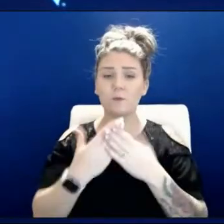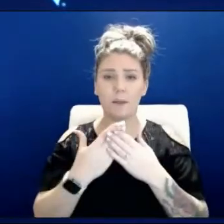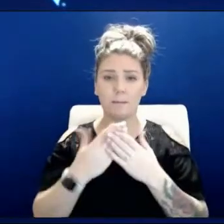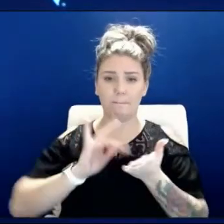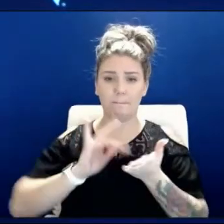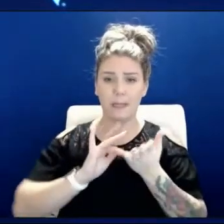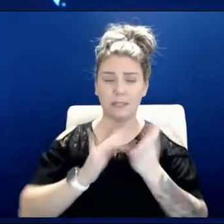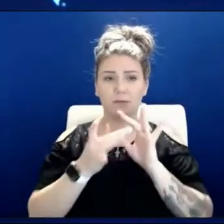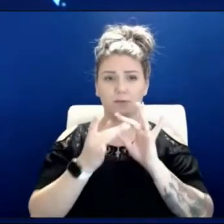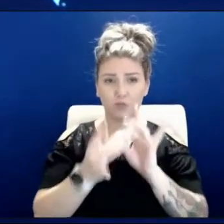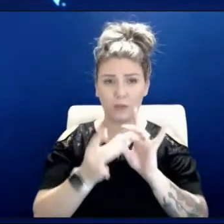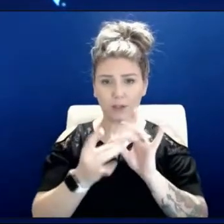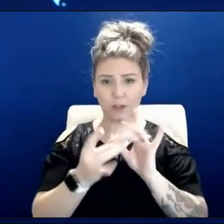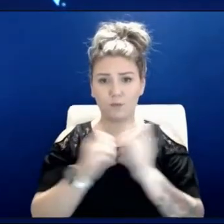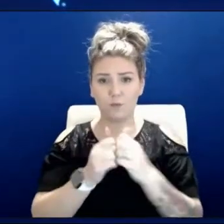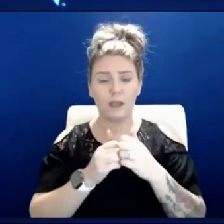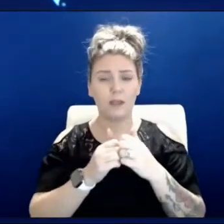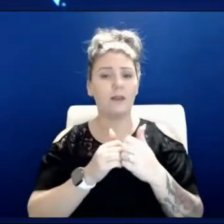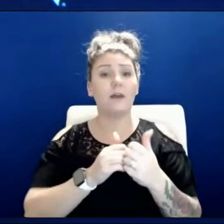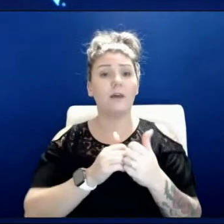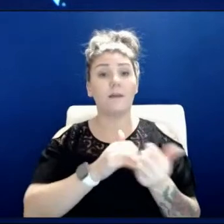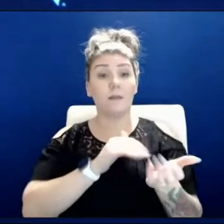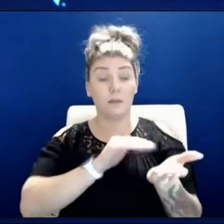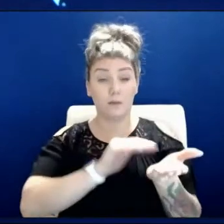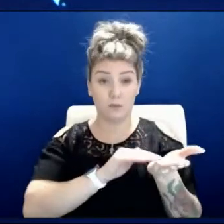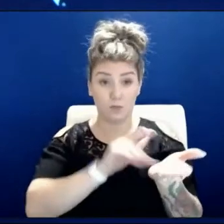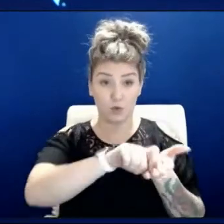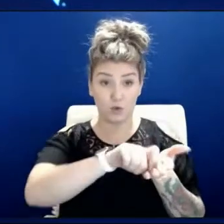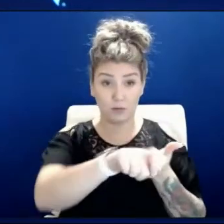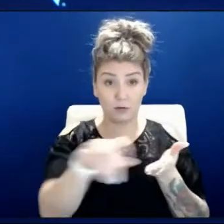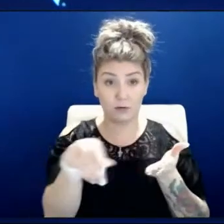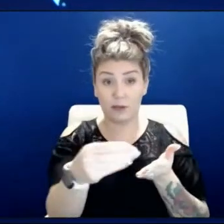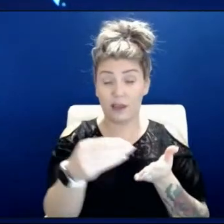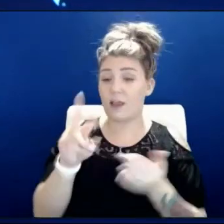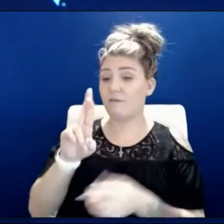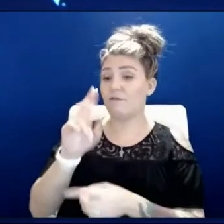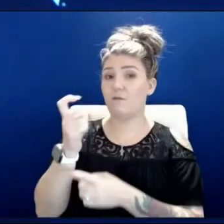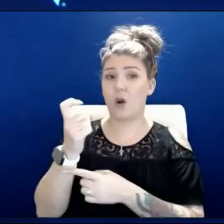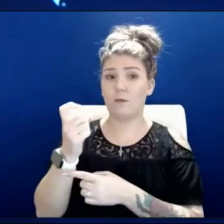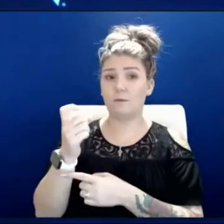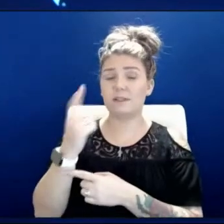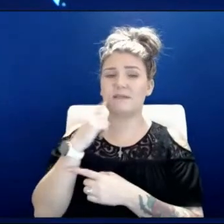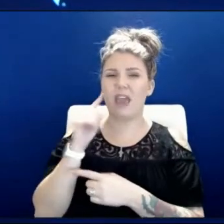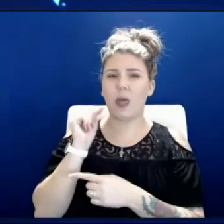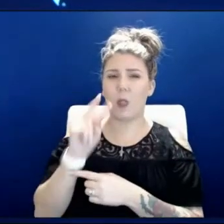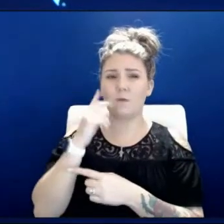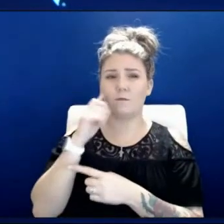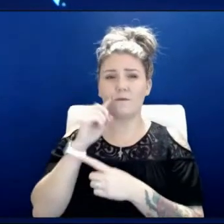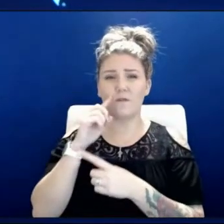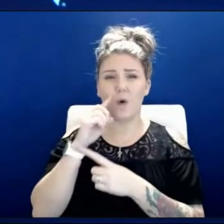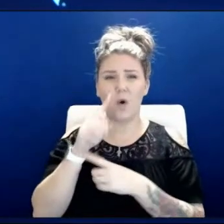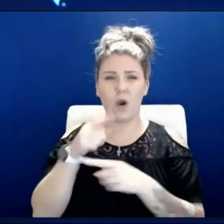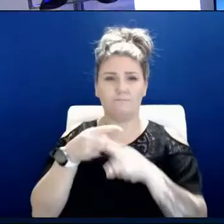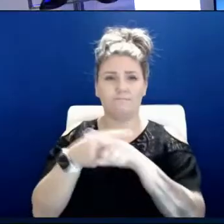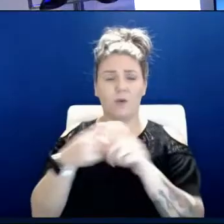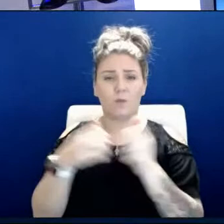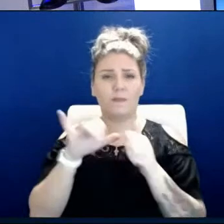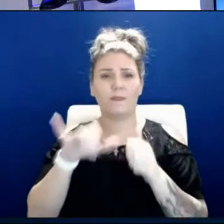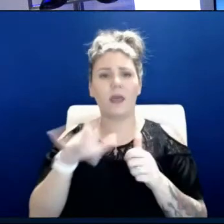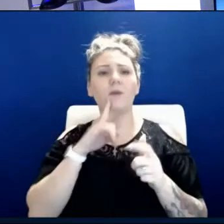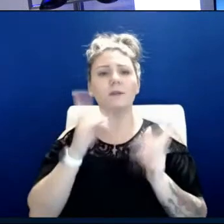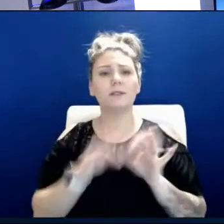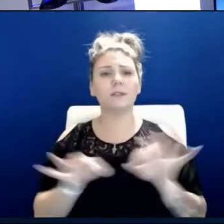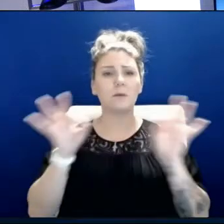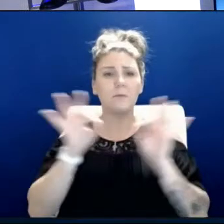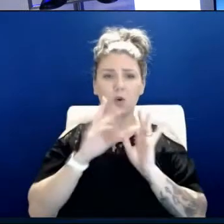prescribing physician and the pharmacist. Pharmacists are trained to look for interactions like that, Dr. Shoemaker. Talk to us about the important role of the pharmacist